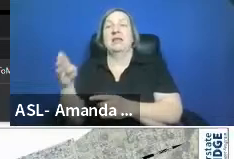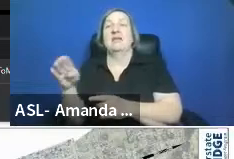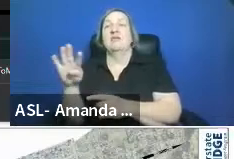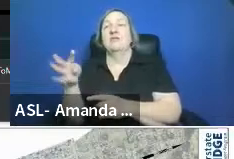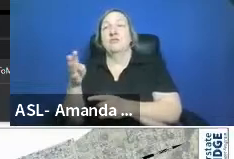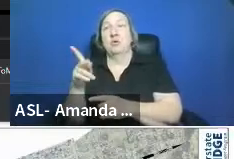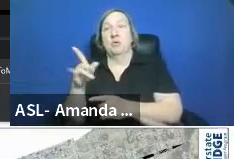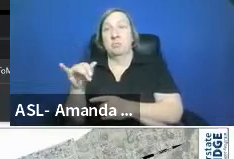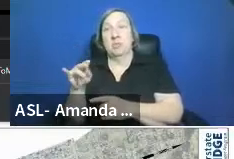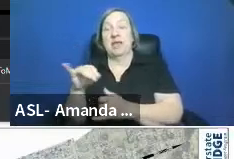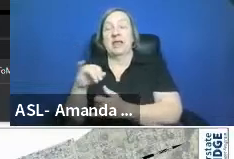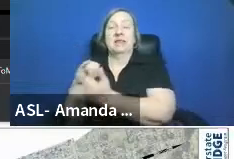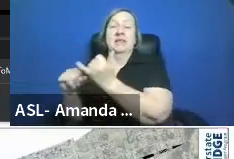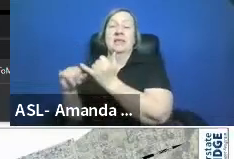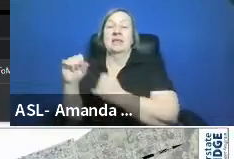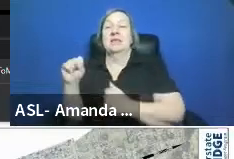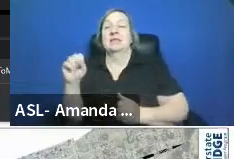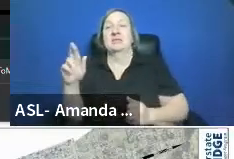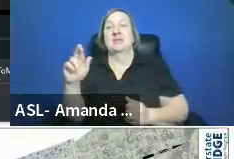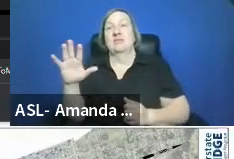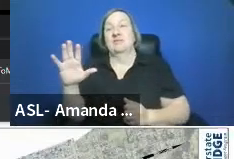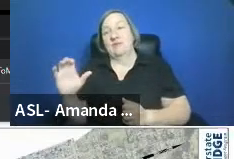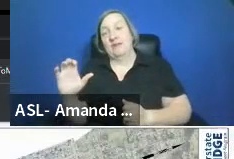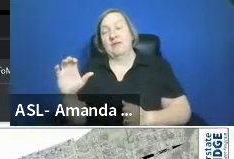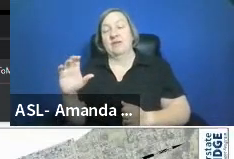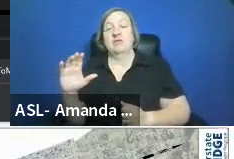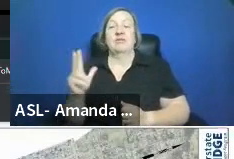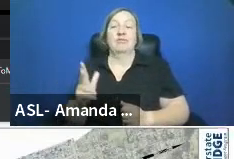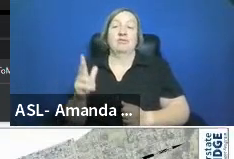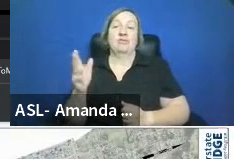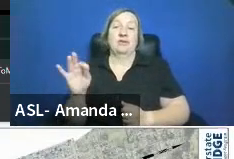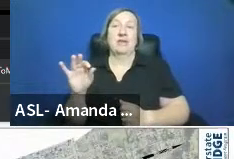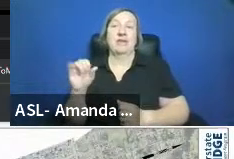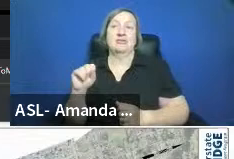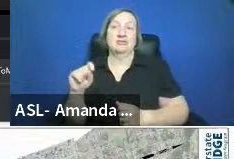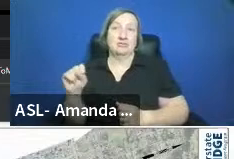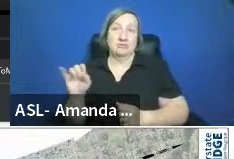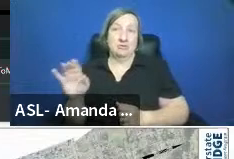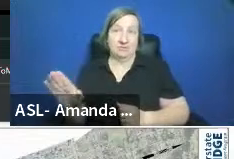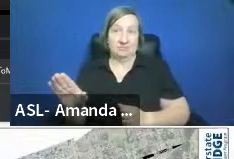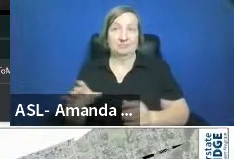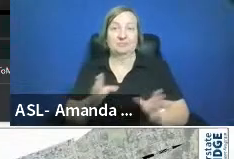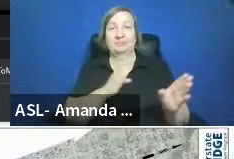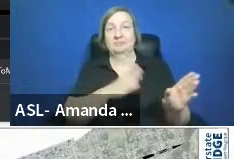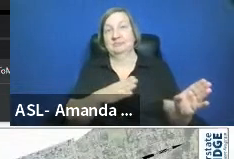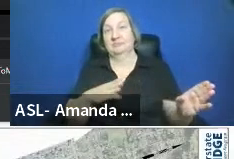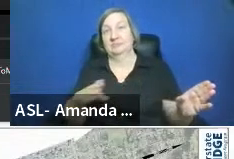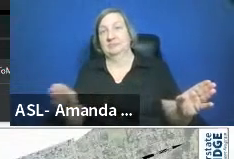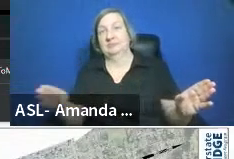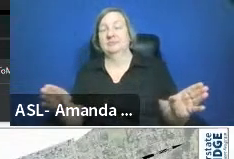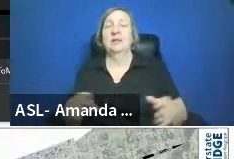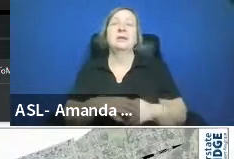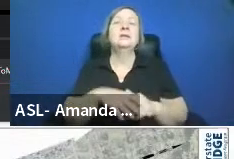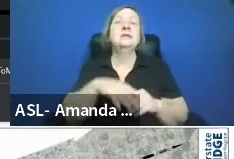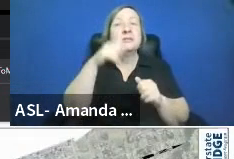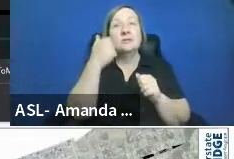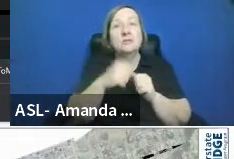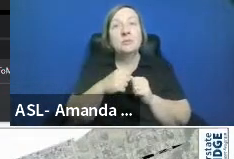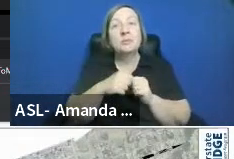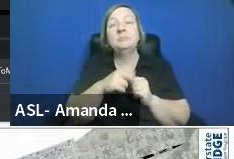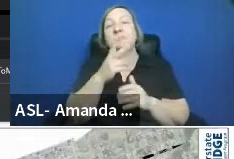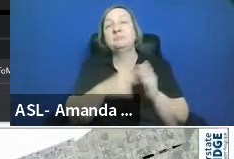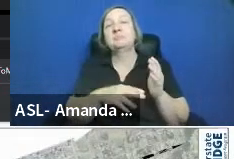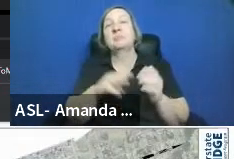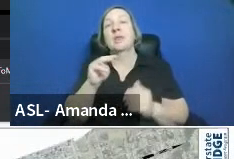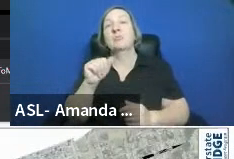interchange, and then we end at the SR 500, State Route 500, and 39th Street interchange. Now remember that both the